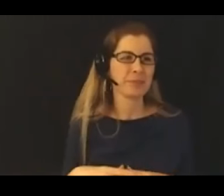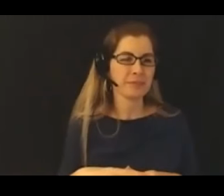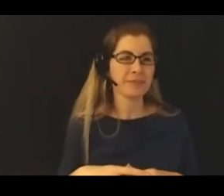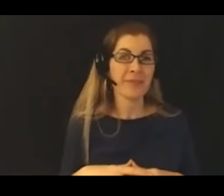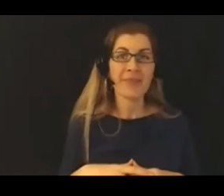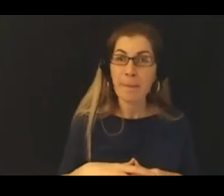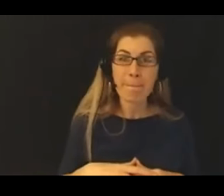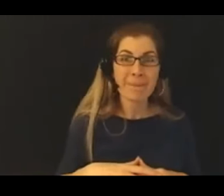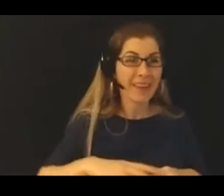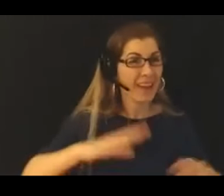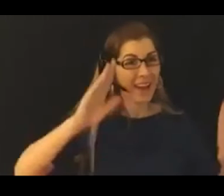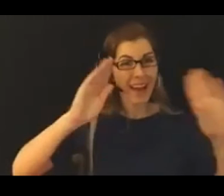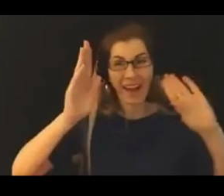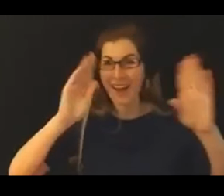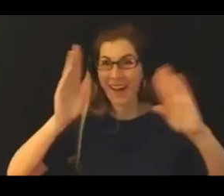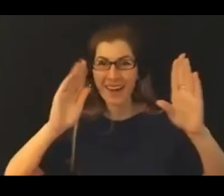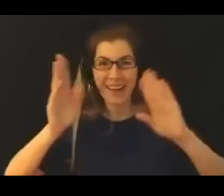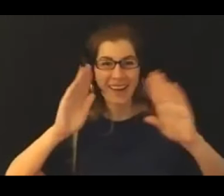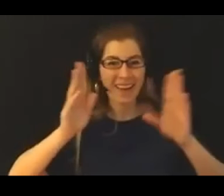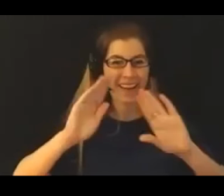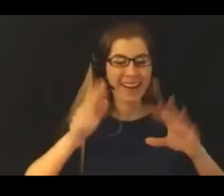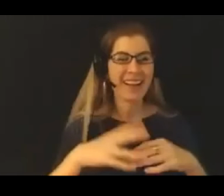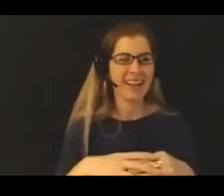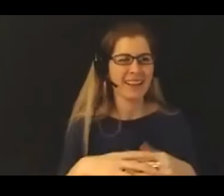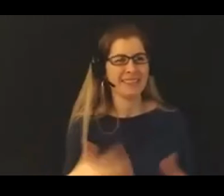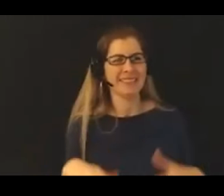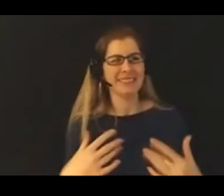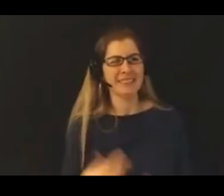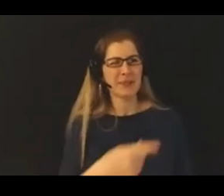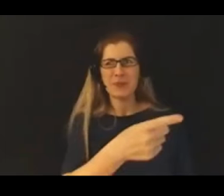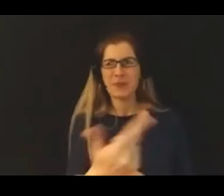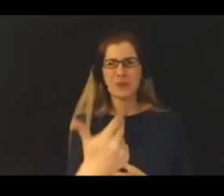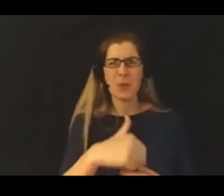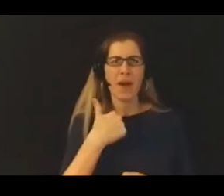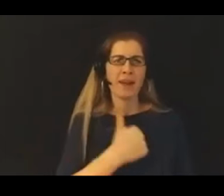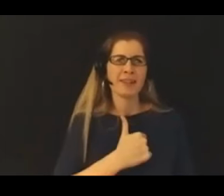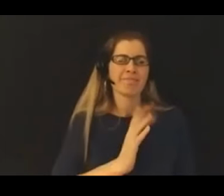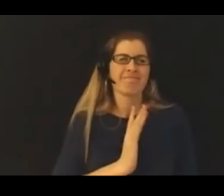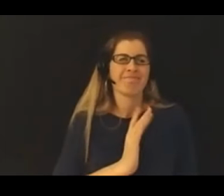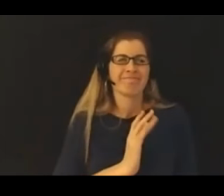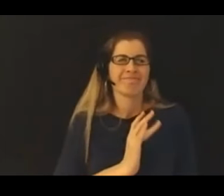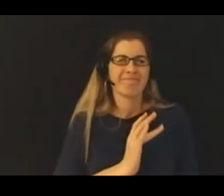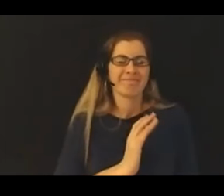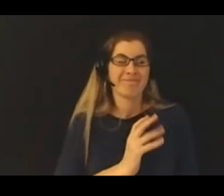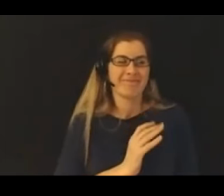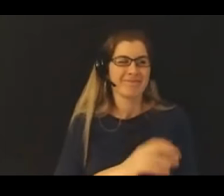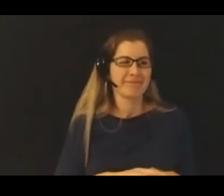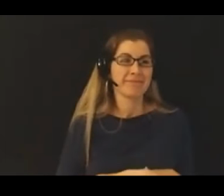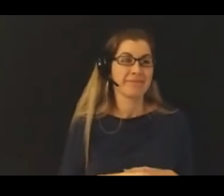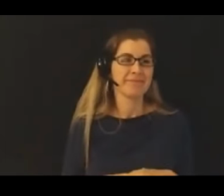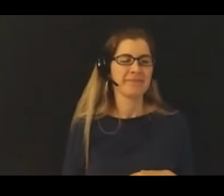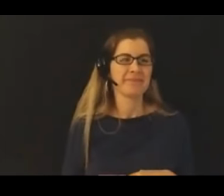Hi, everyone. It's so wonderful to have you with us. And I'm going to be